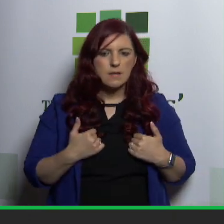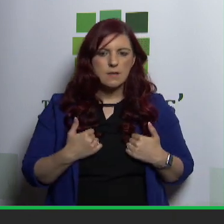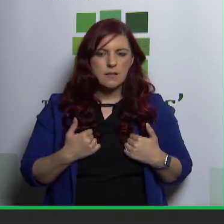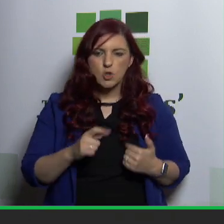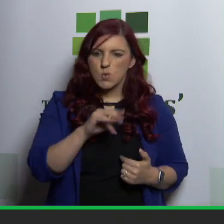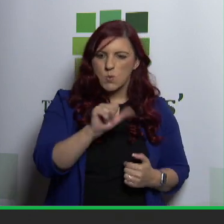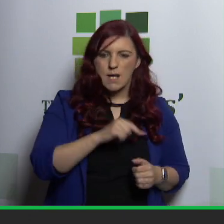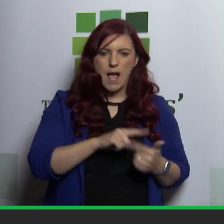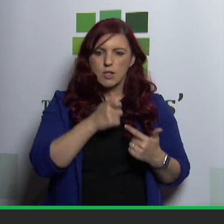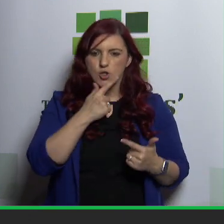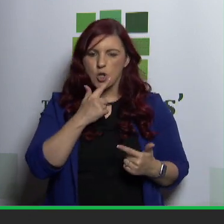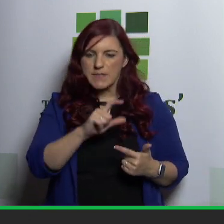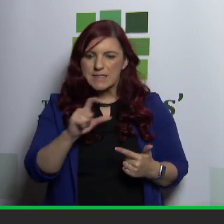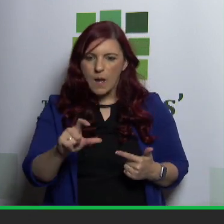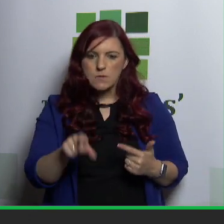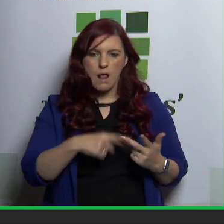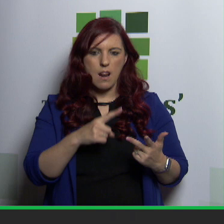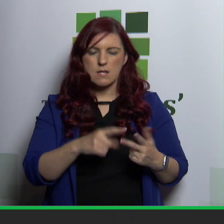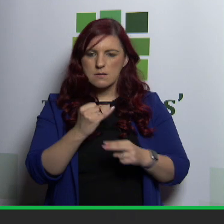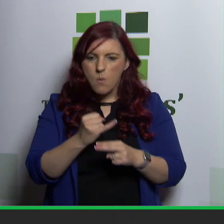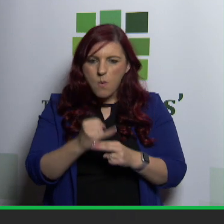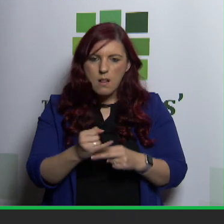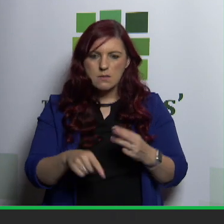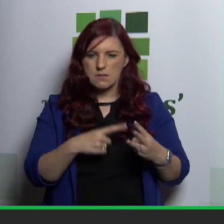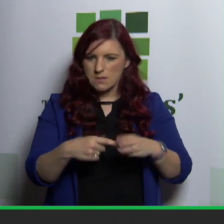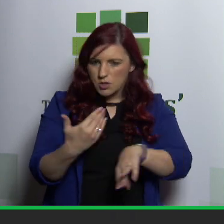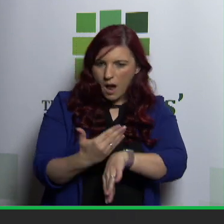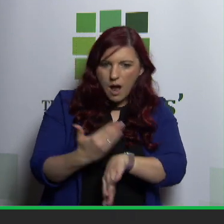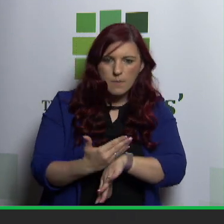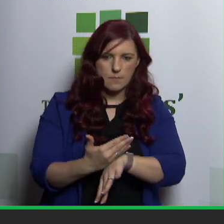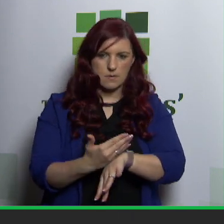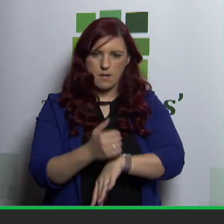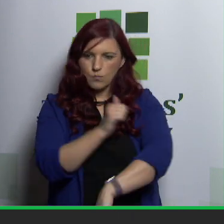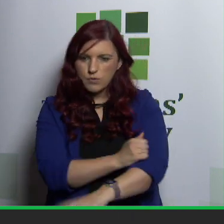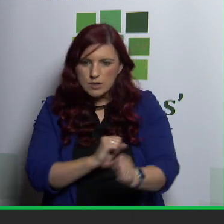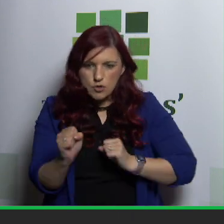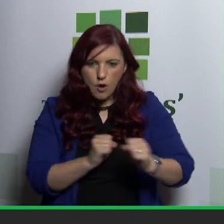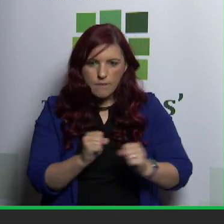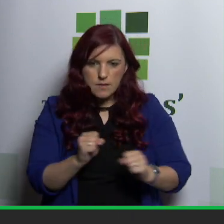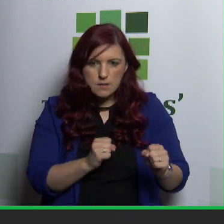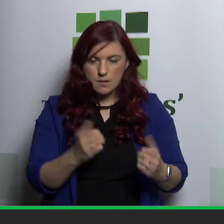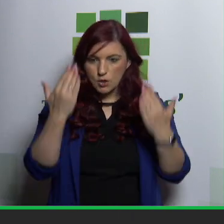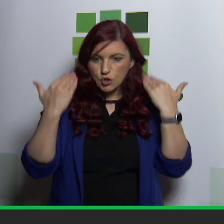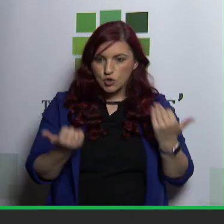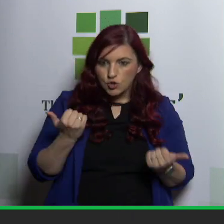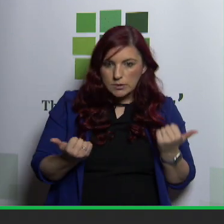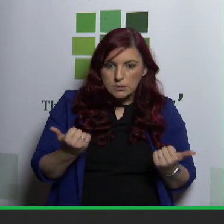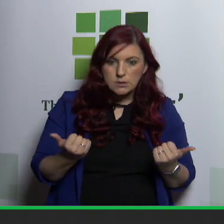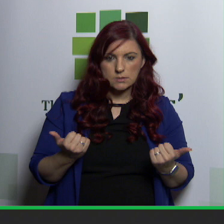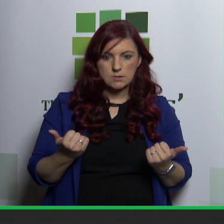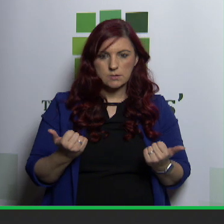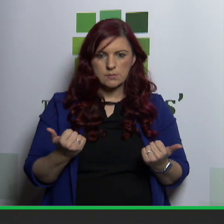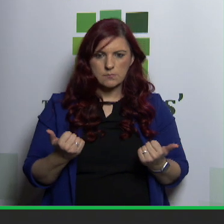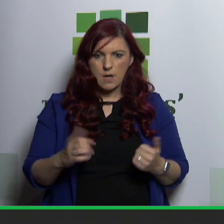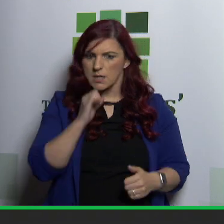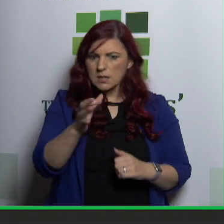City Council, skills, jobs, the prison service, as in judges. I didn't get any college, I